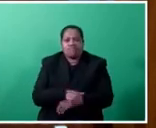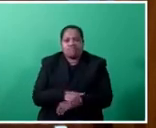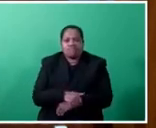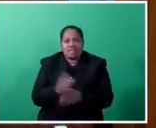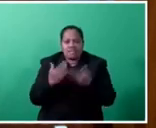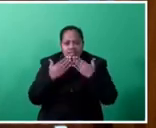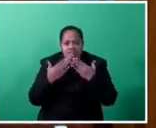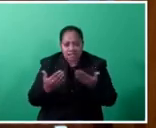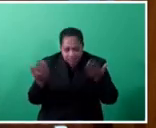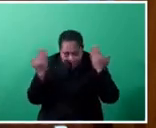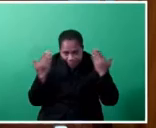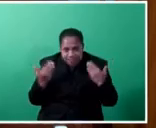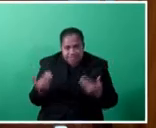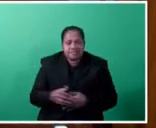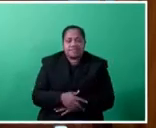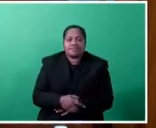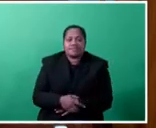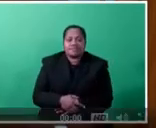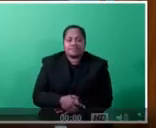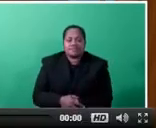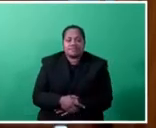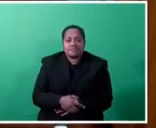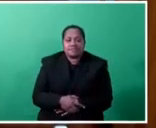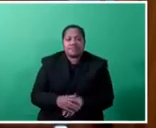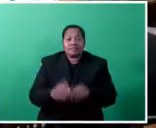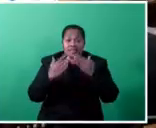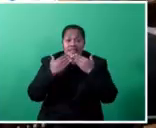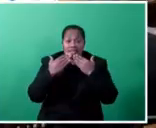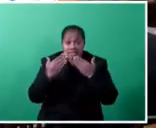I thank the Honourable Minister for